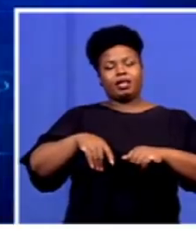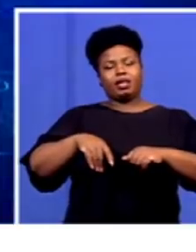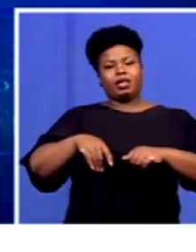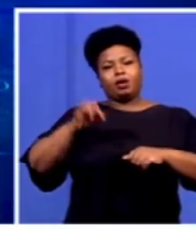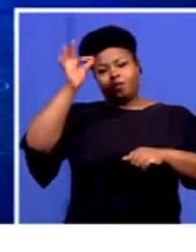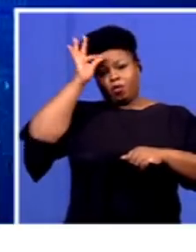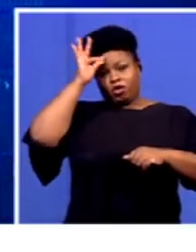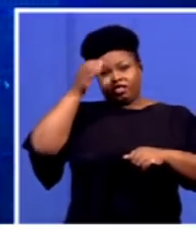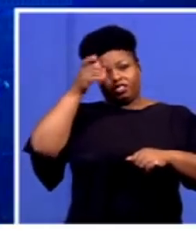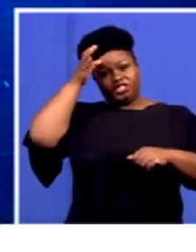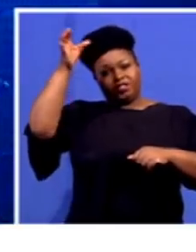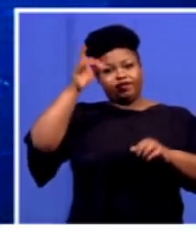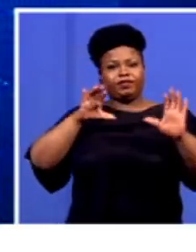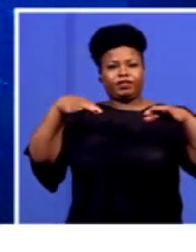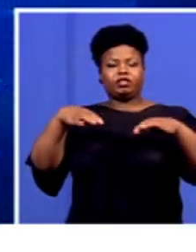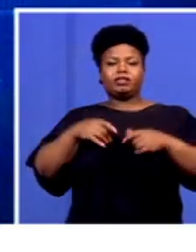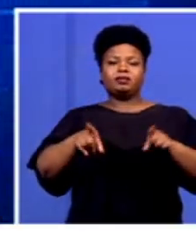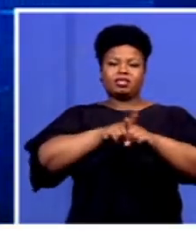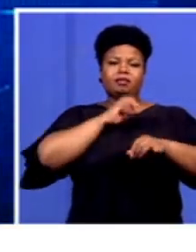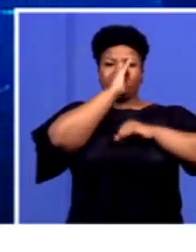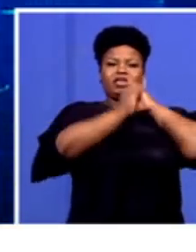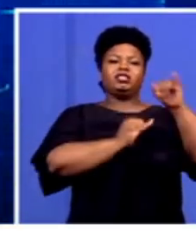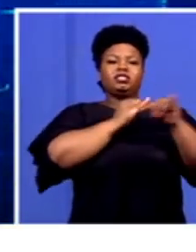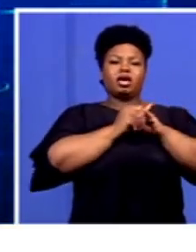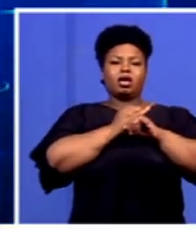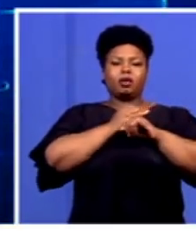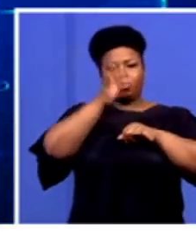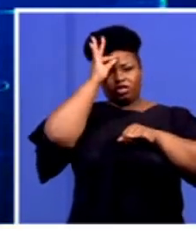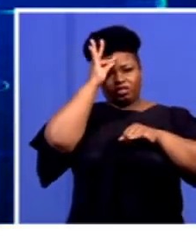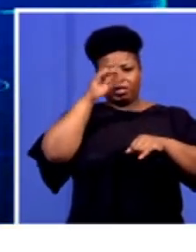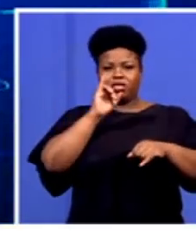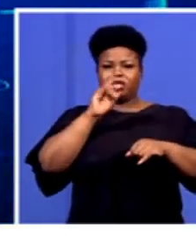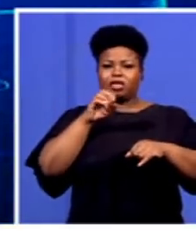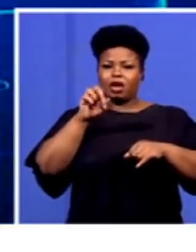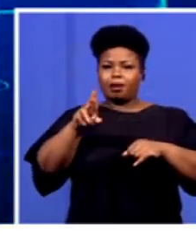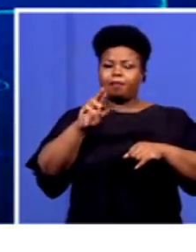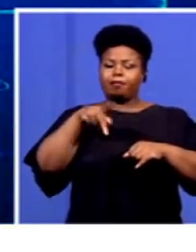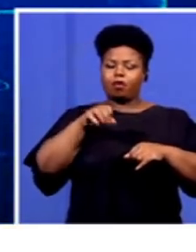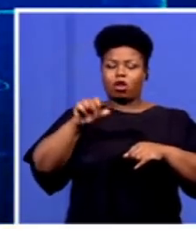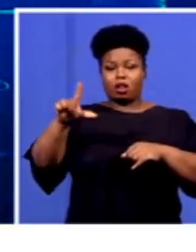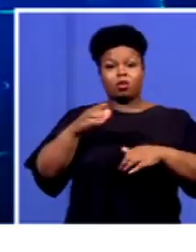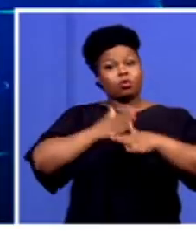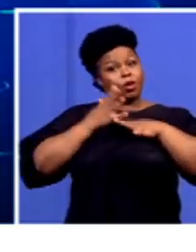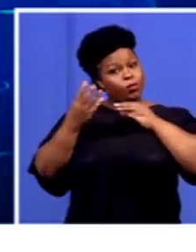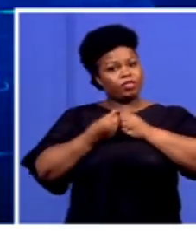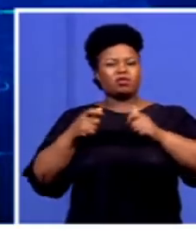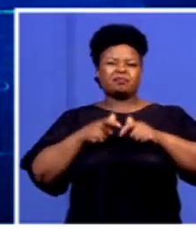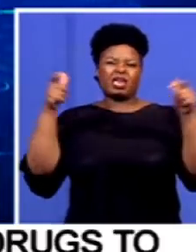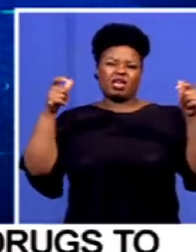Corporation, as well as Interpol. We work very, very closely with Interpol on much bigger